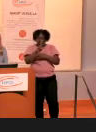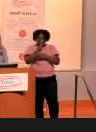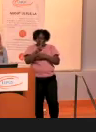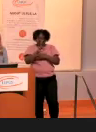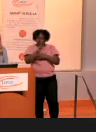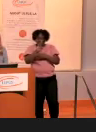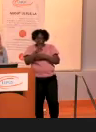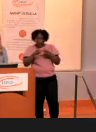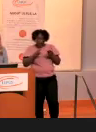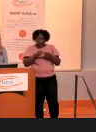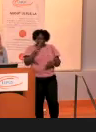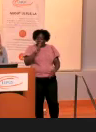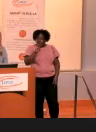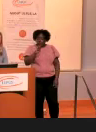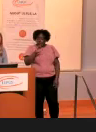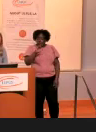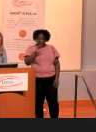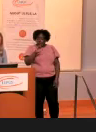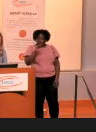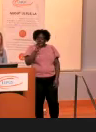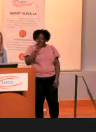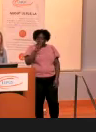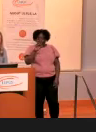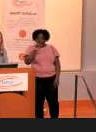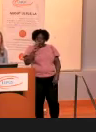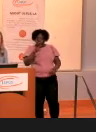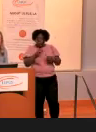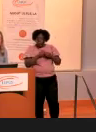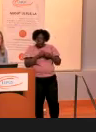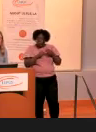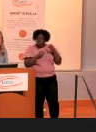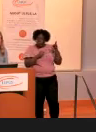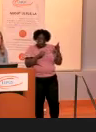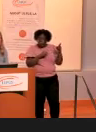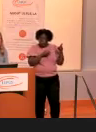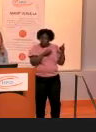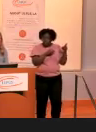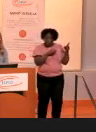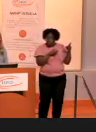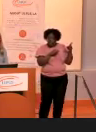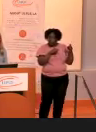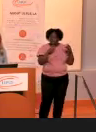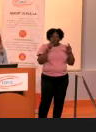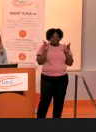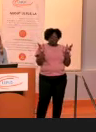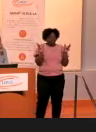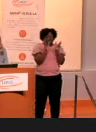or cyclophosphamide. Actually, sorry, take that back. It's using mycophenolate and belimumab or mycophenolate and